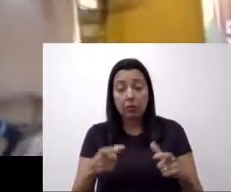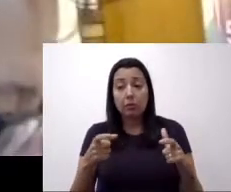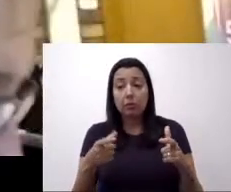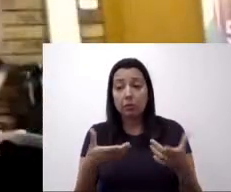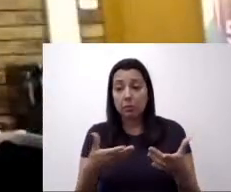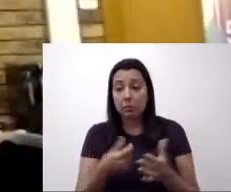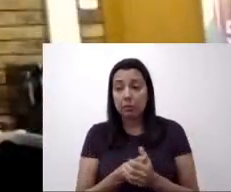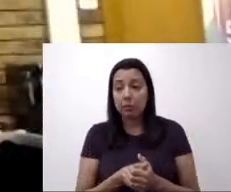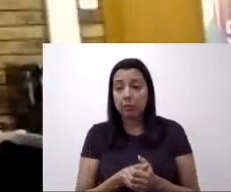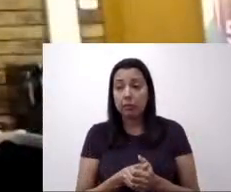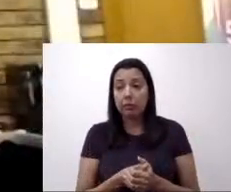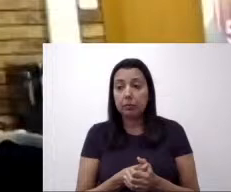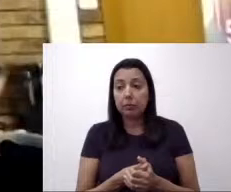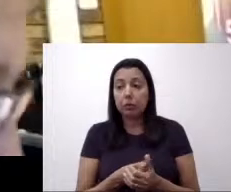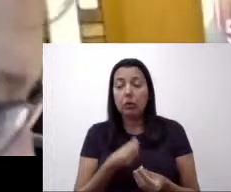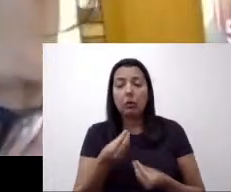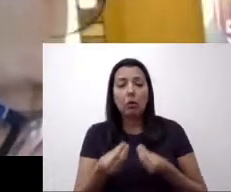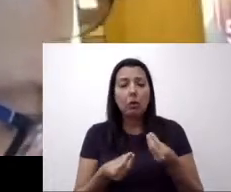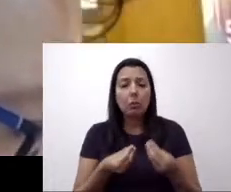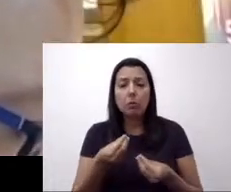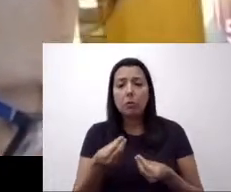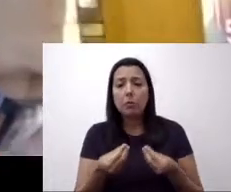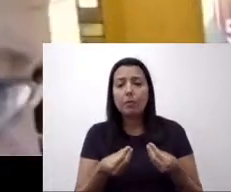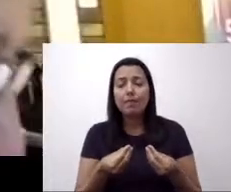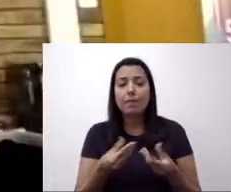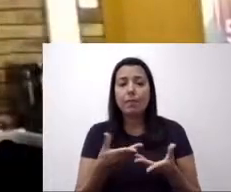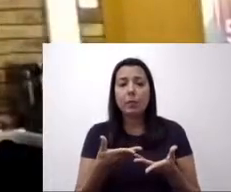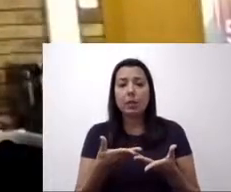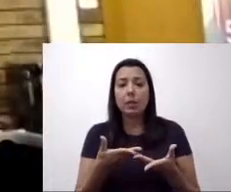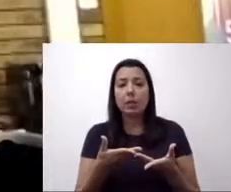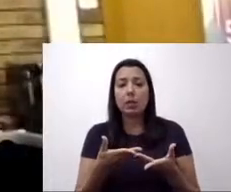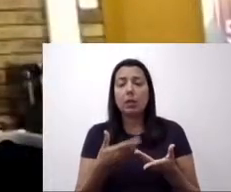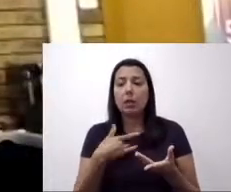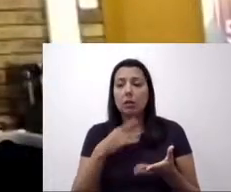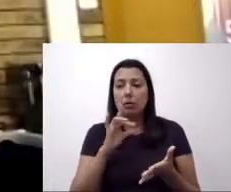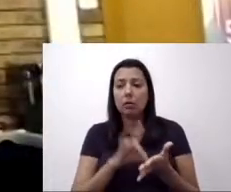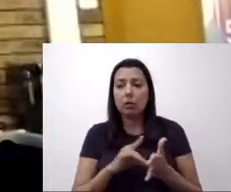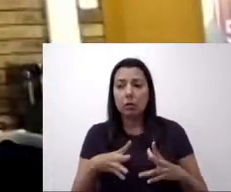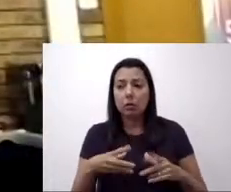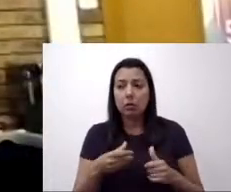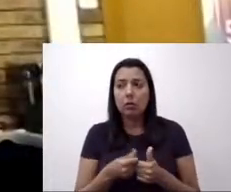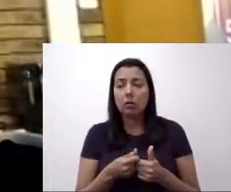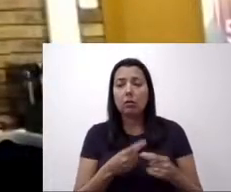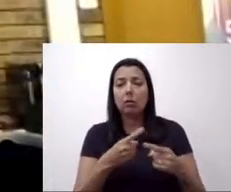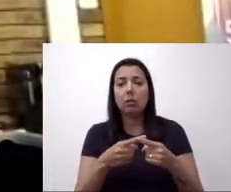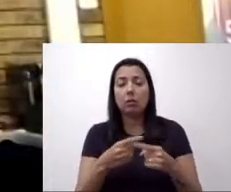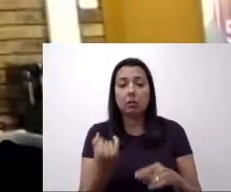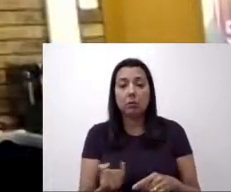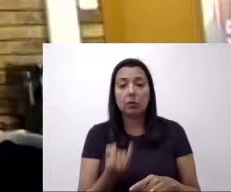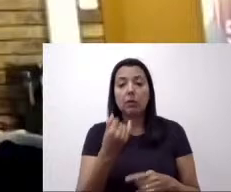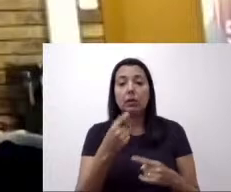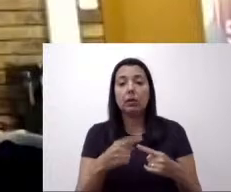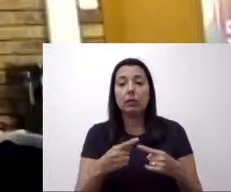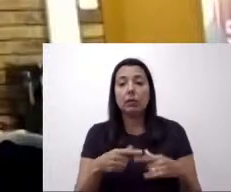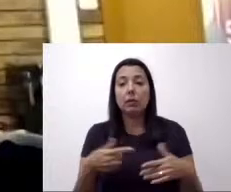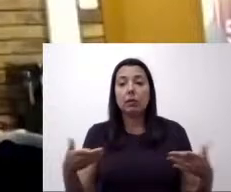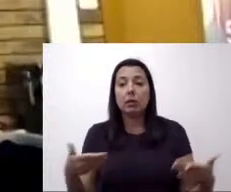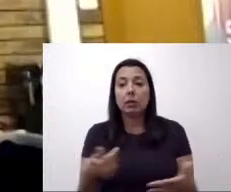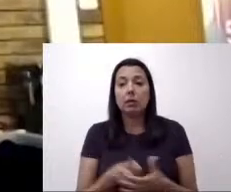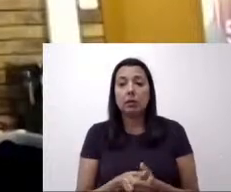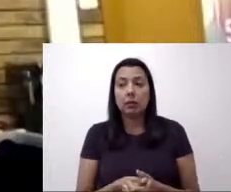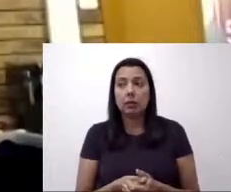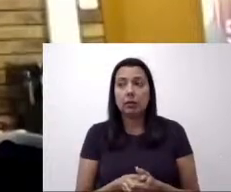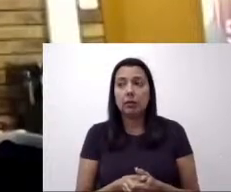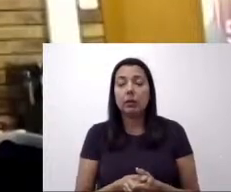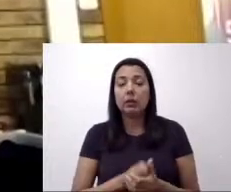How I identify relevant actors in possible So first, one